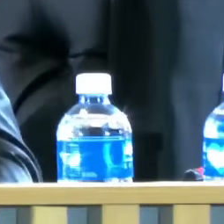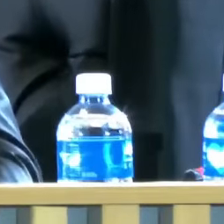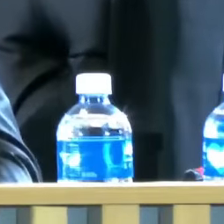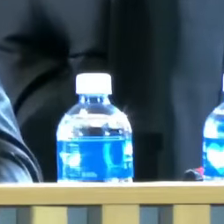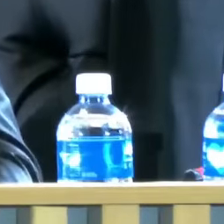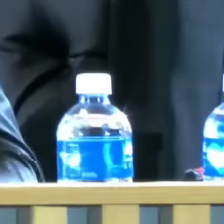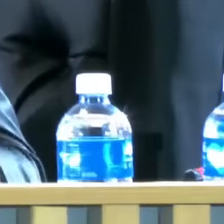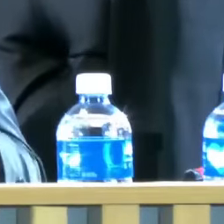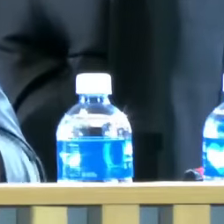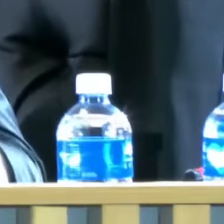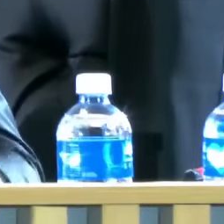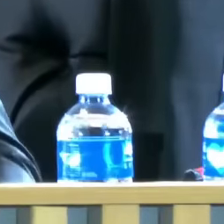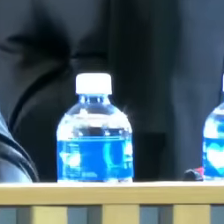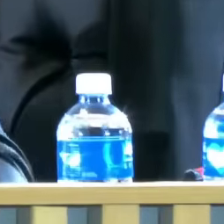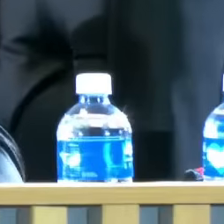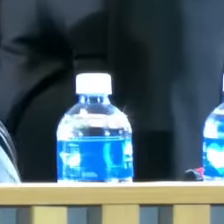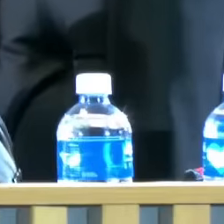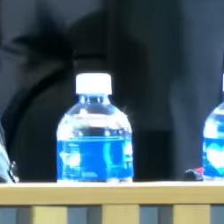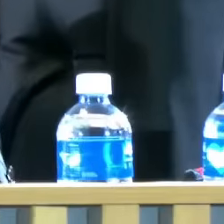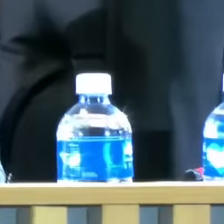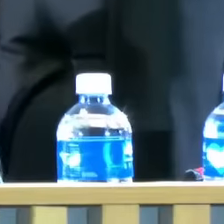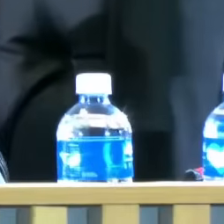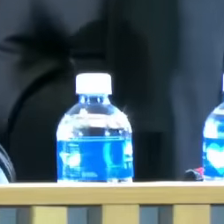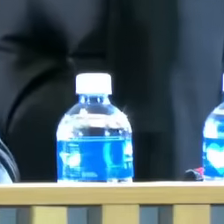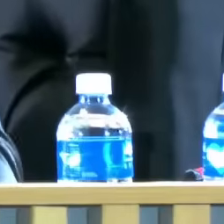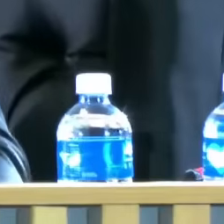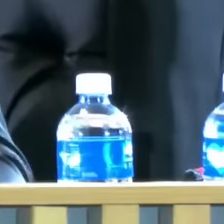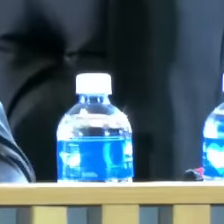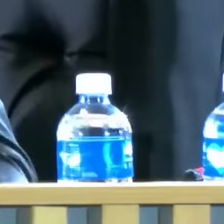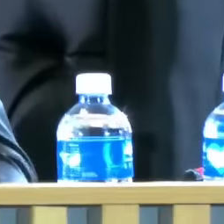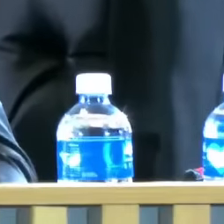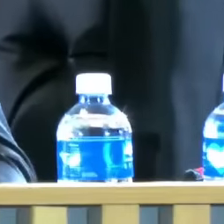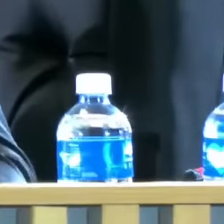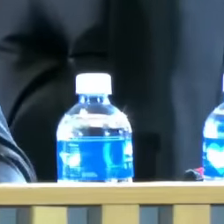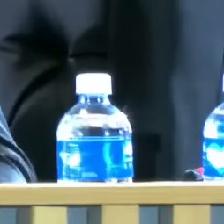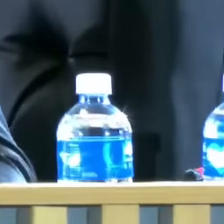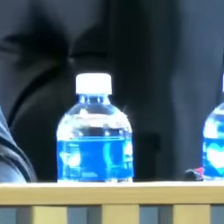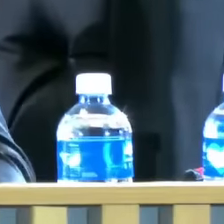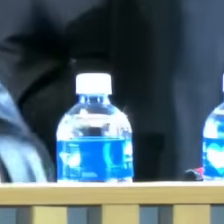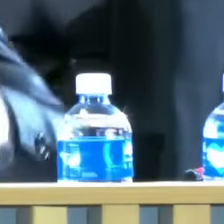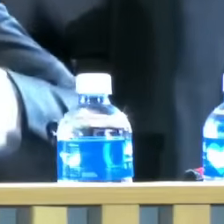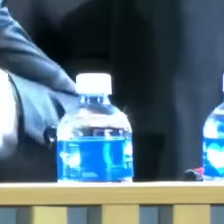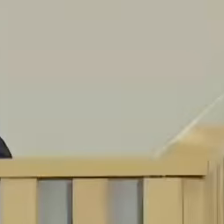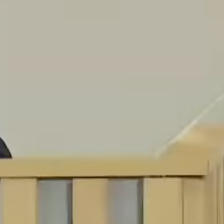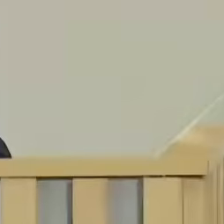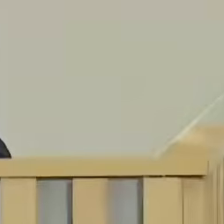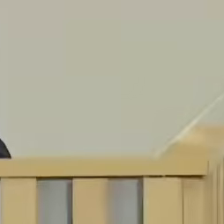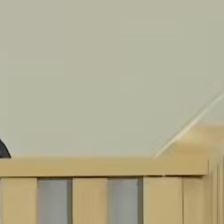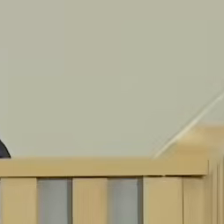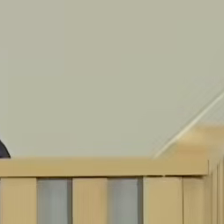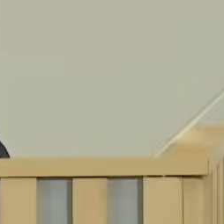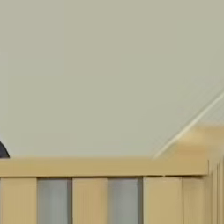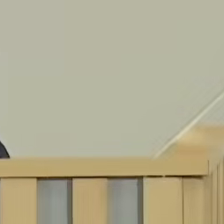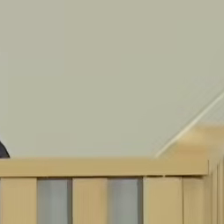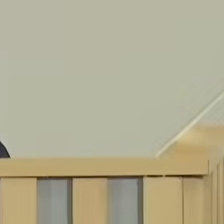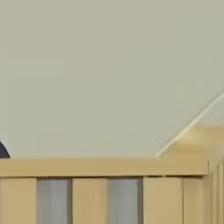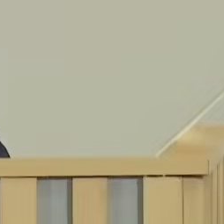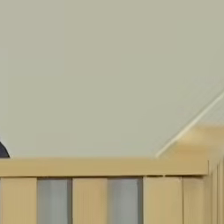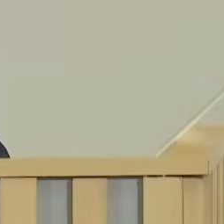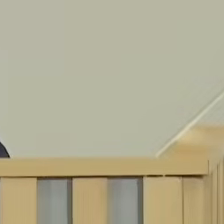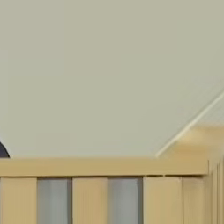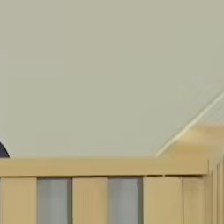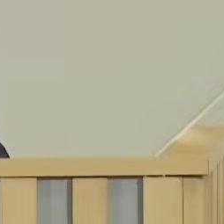it in the Police Act or the National Policing Policy that you talked about? Where does one find those specific